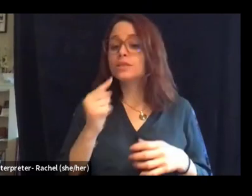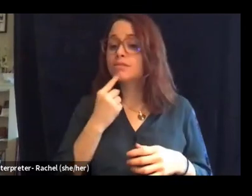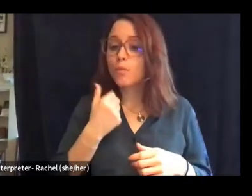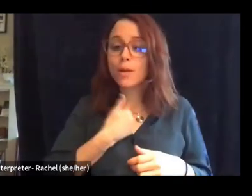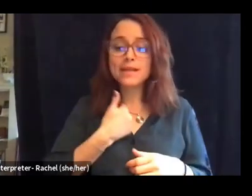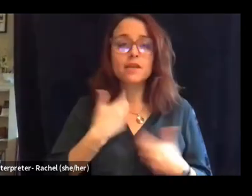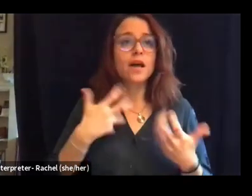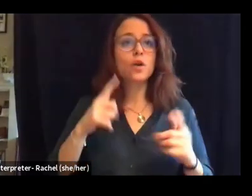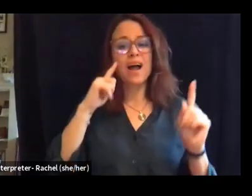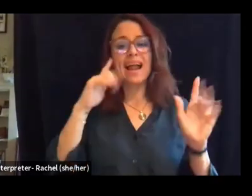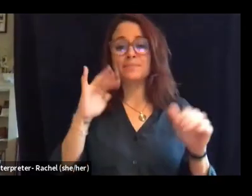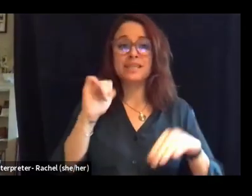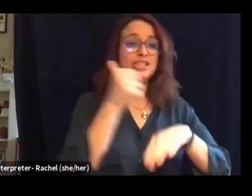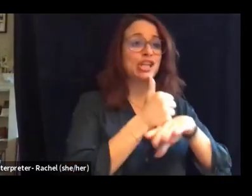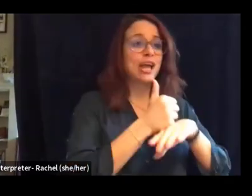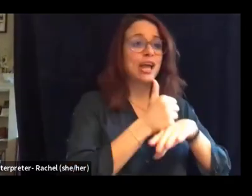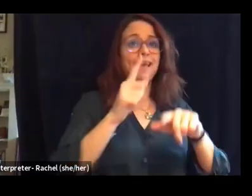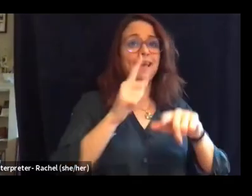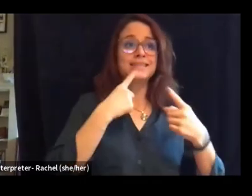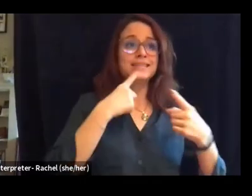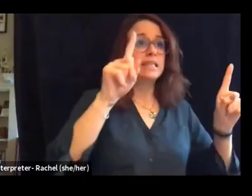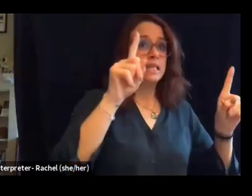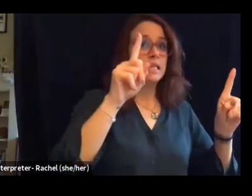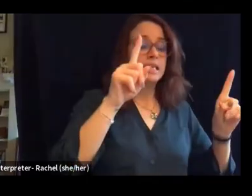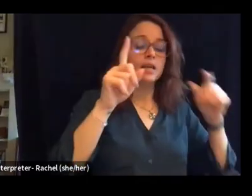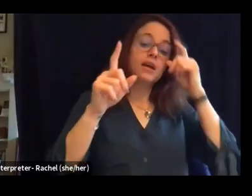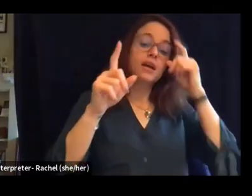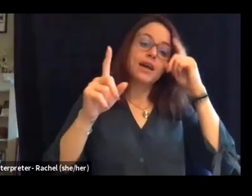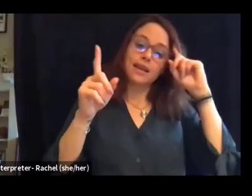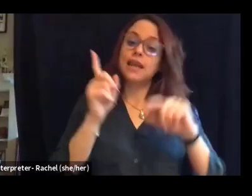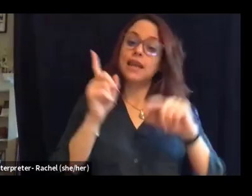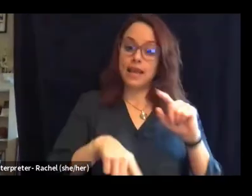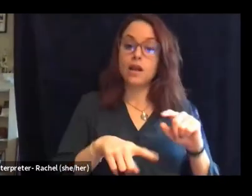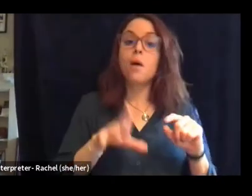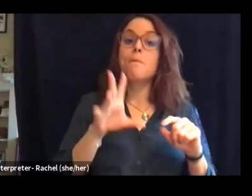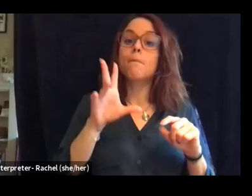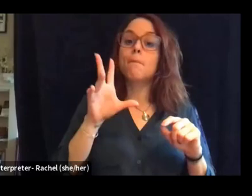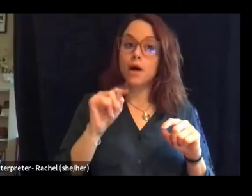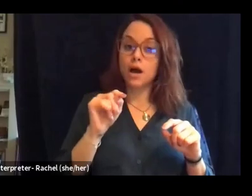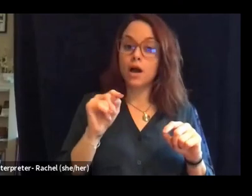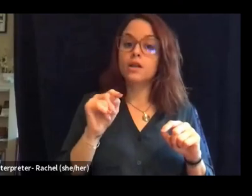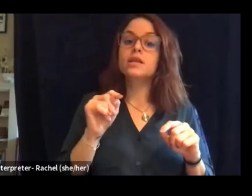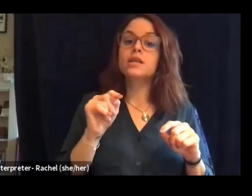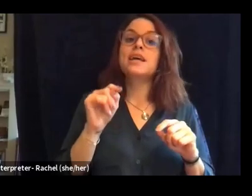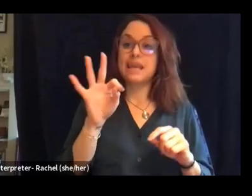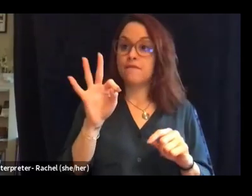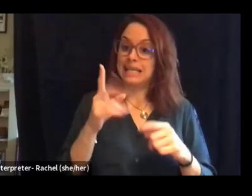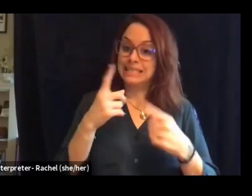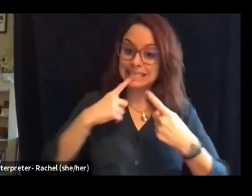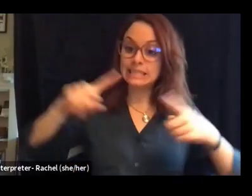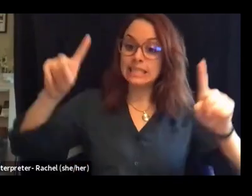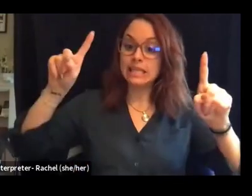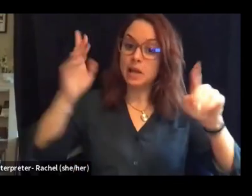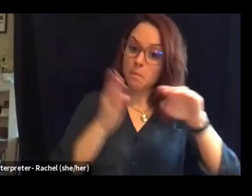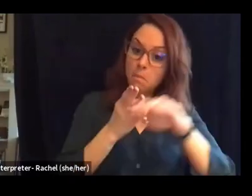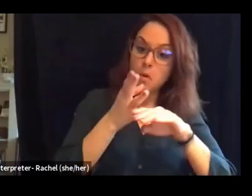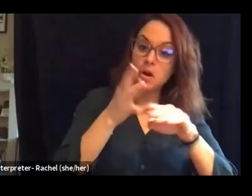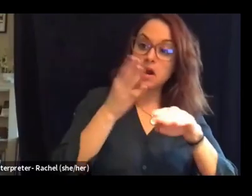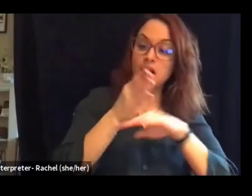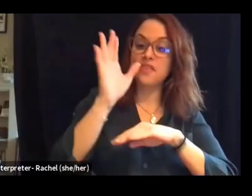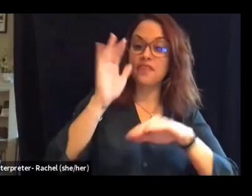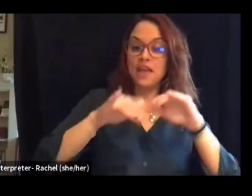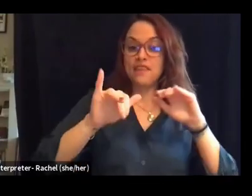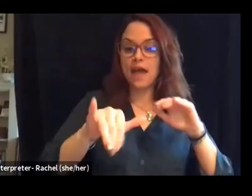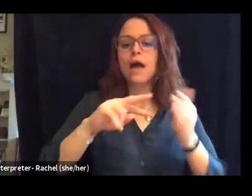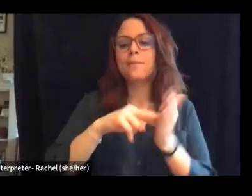marketing dollars. So if it ends up being higher, great, I make more money, and I'm going to crush my business plan. So that said,